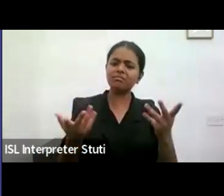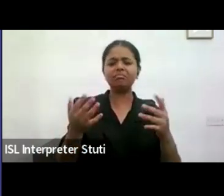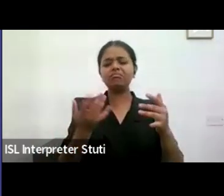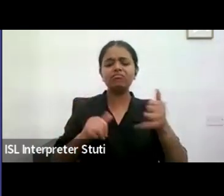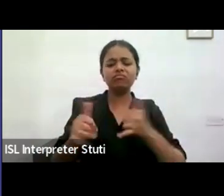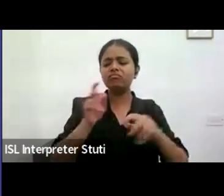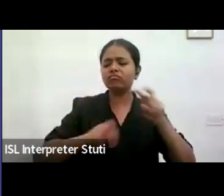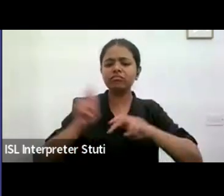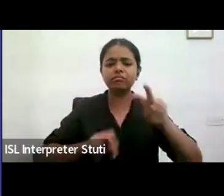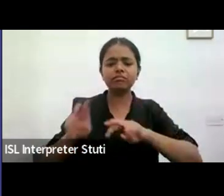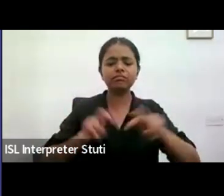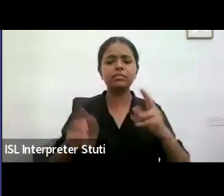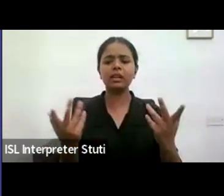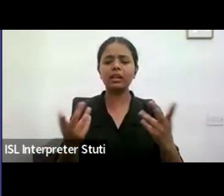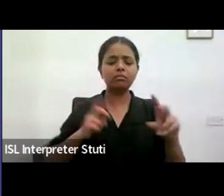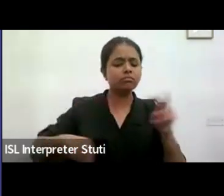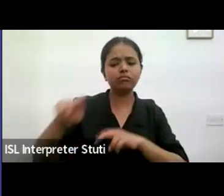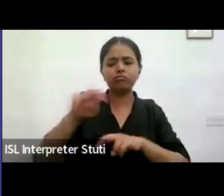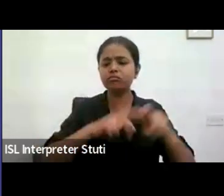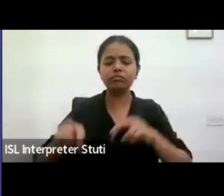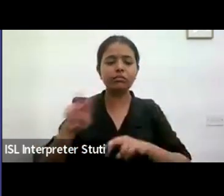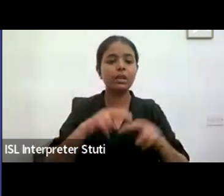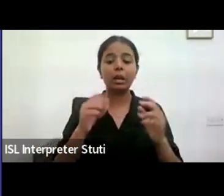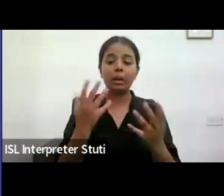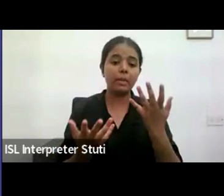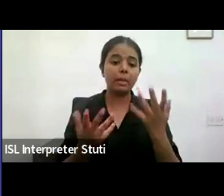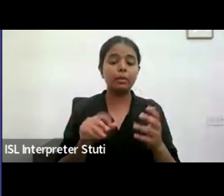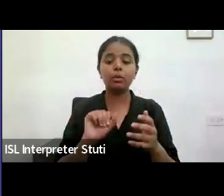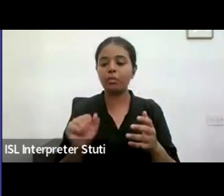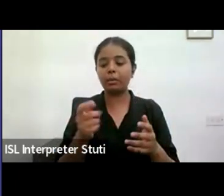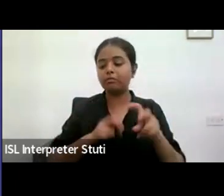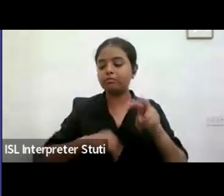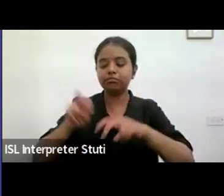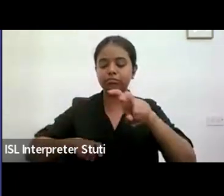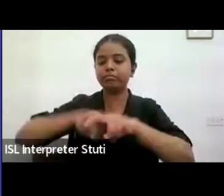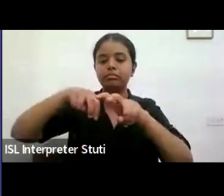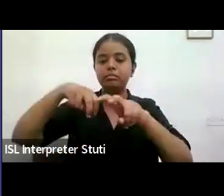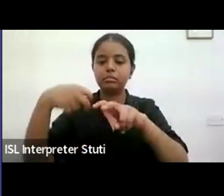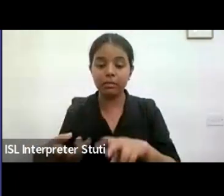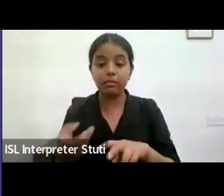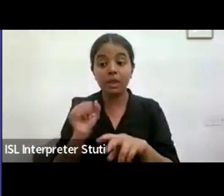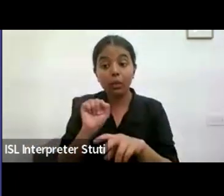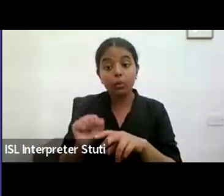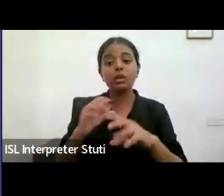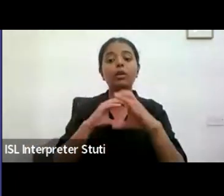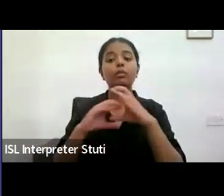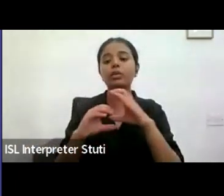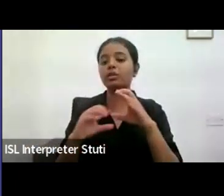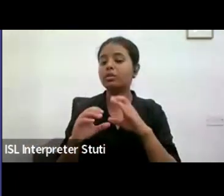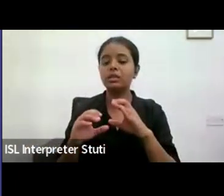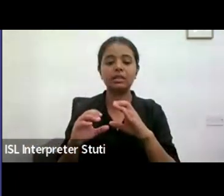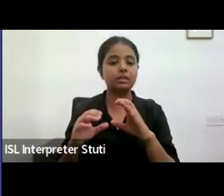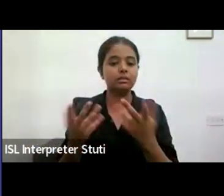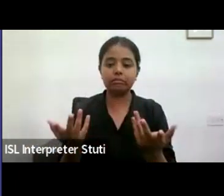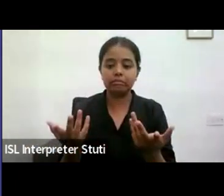communicate differently, for example, they may hit out at another child, and they may communicate in ways that are not acceptable